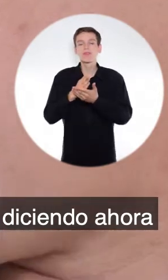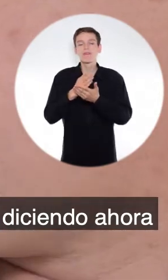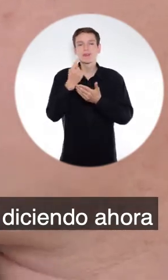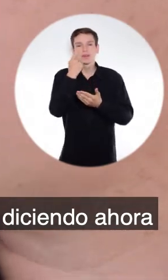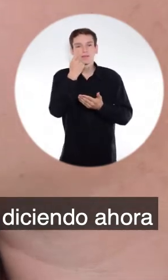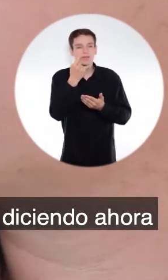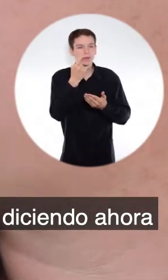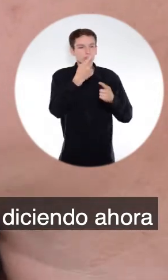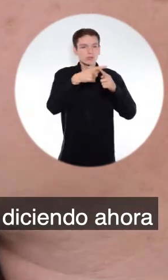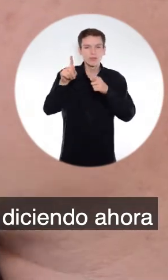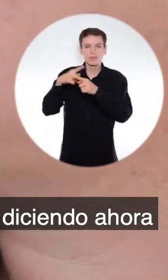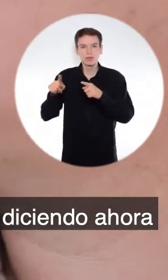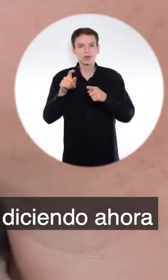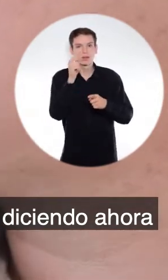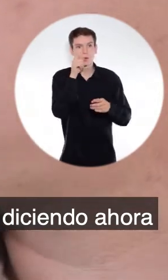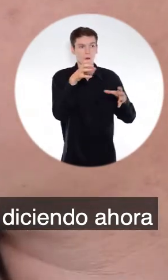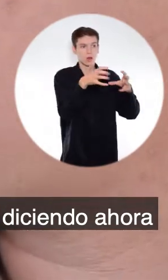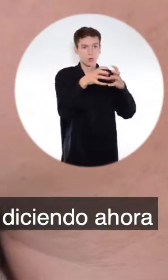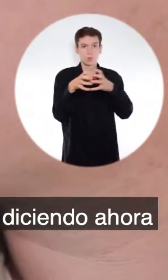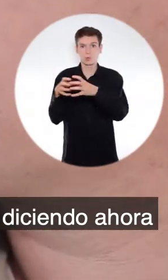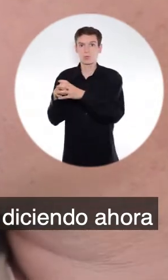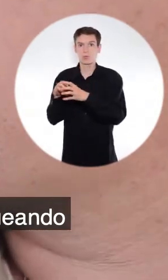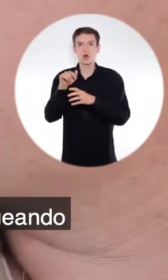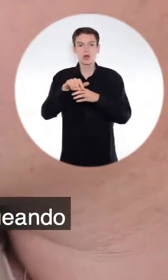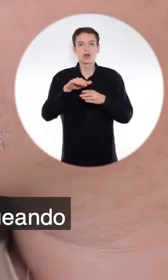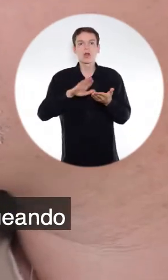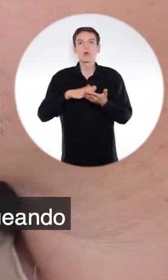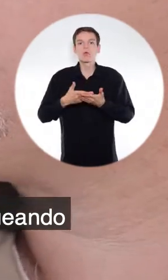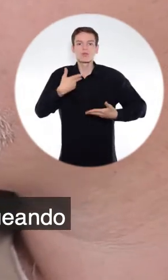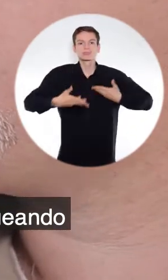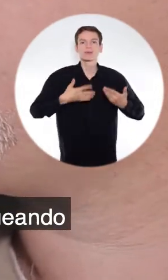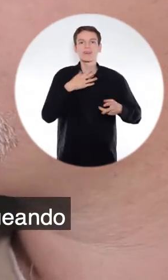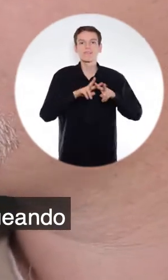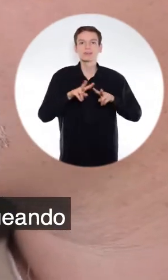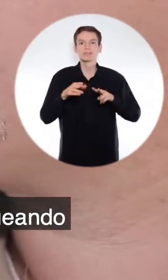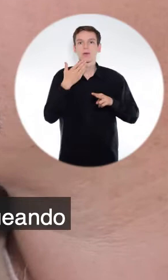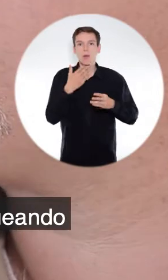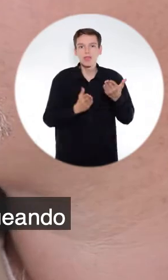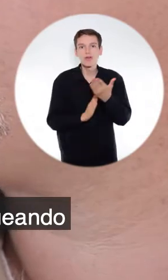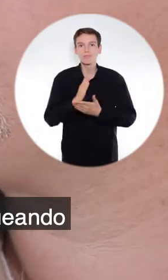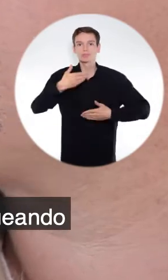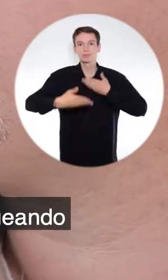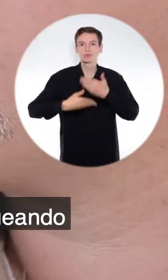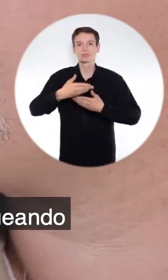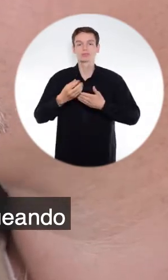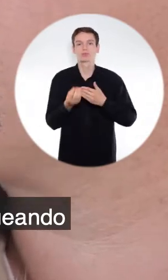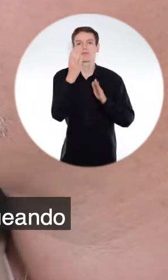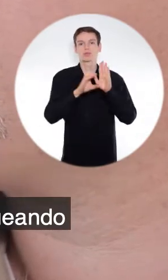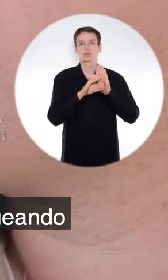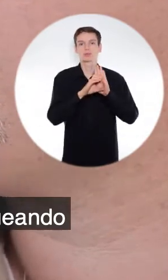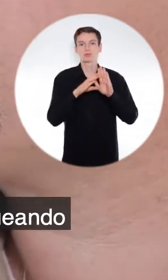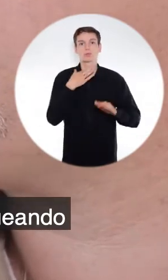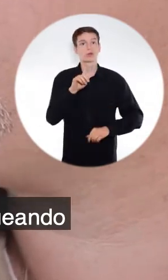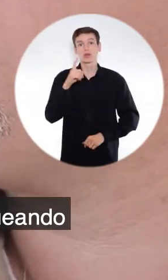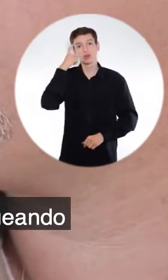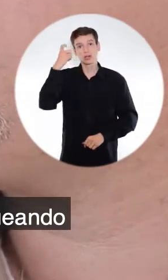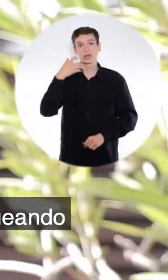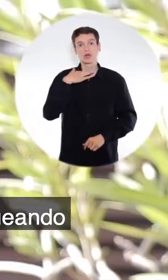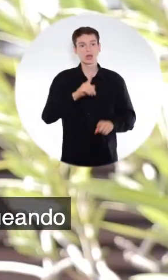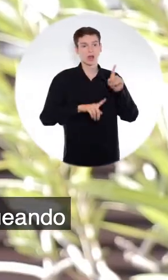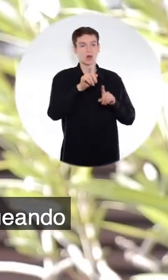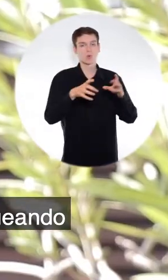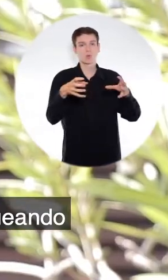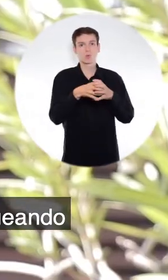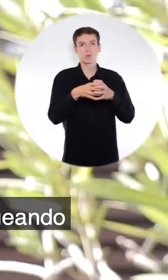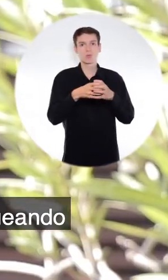they will, how they will behave once the process starts to go forward. Because I'm not sure that you really want to be seen